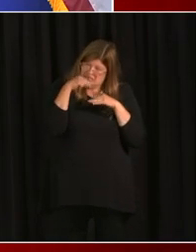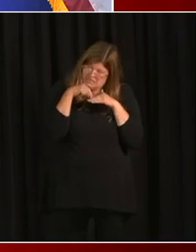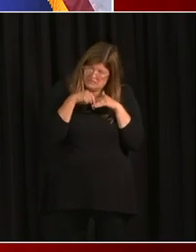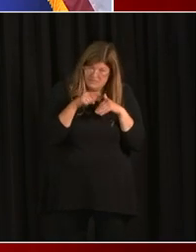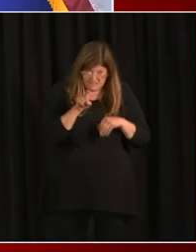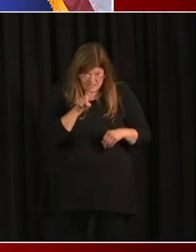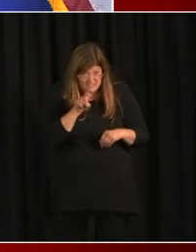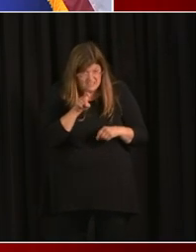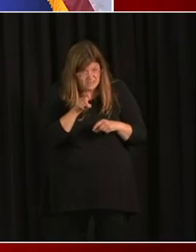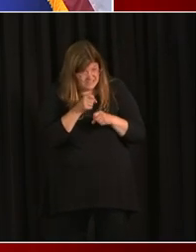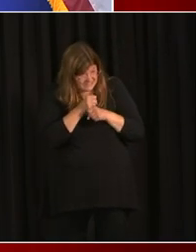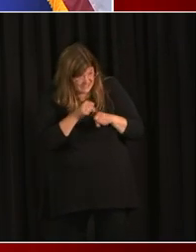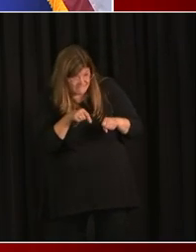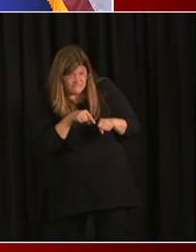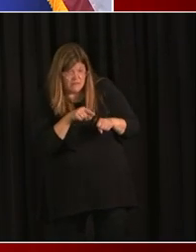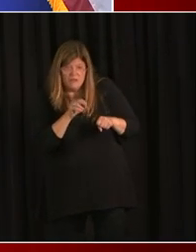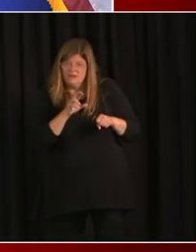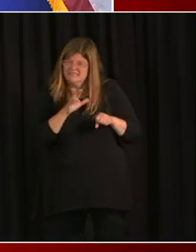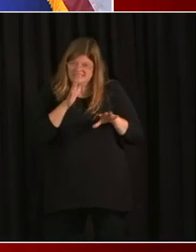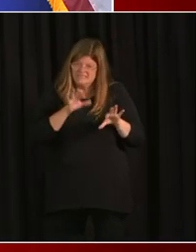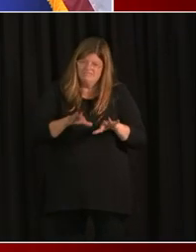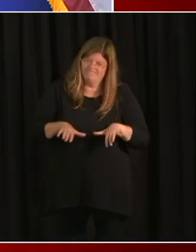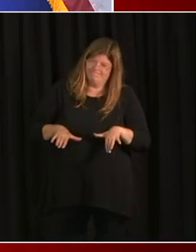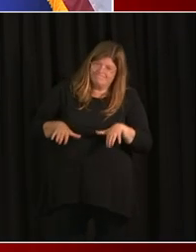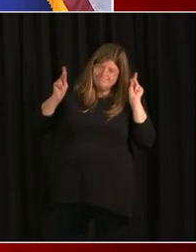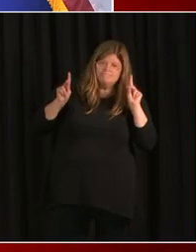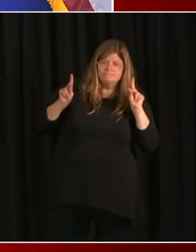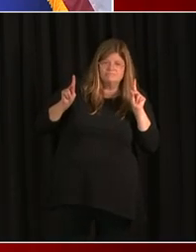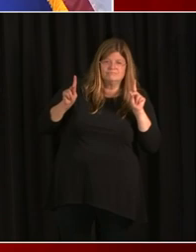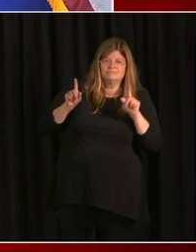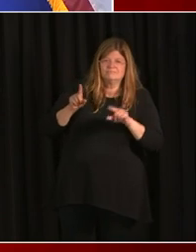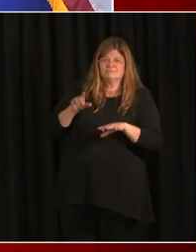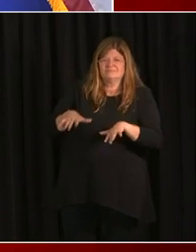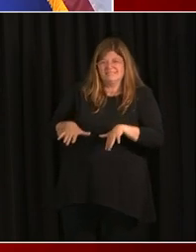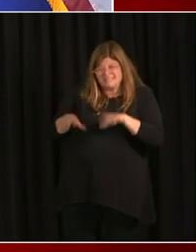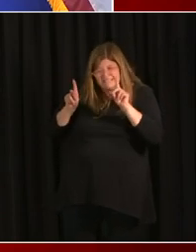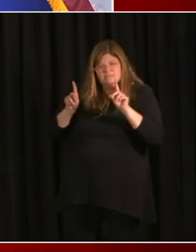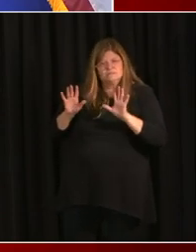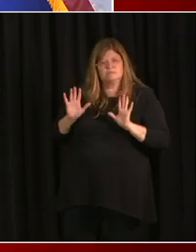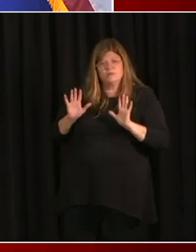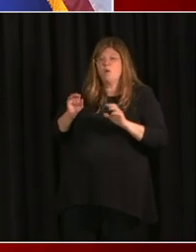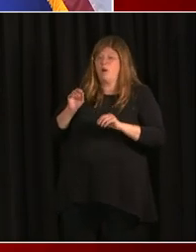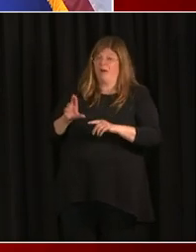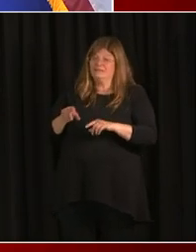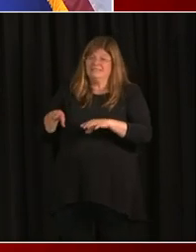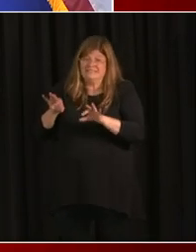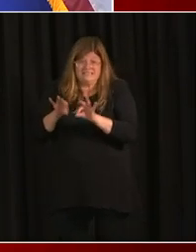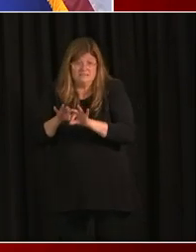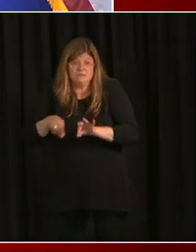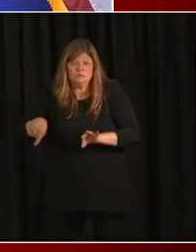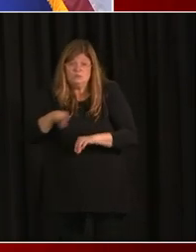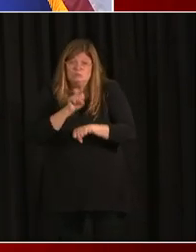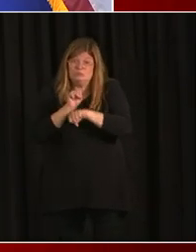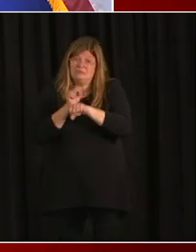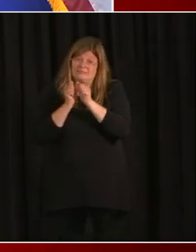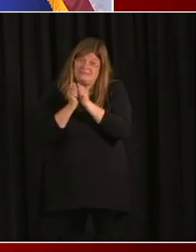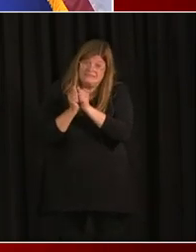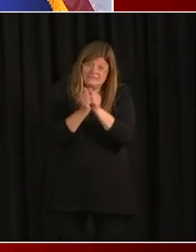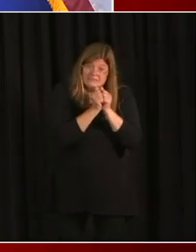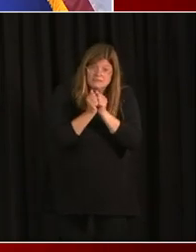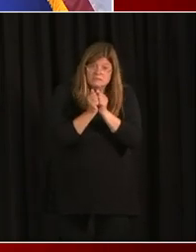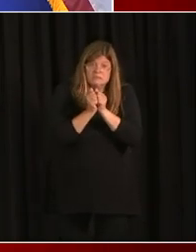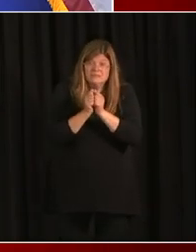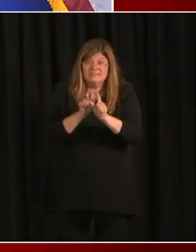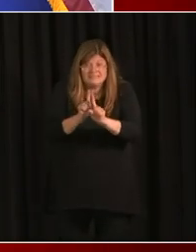how to social distance, making sure that people are actually socially distant when they go into these venues. What does that mean? Are